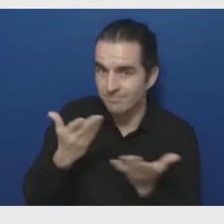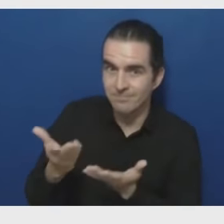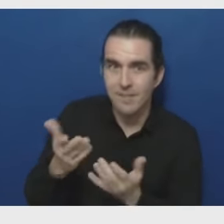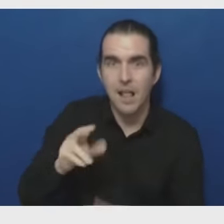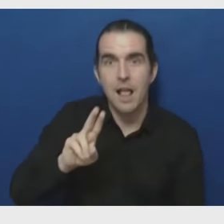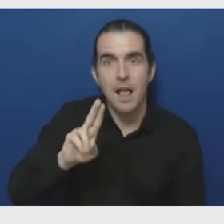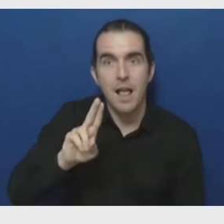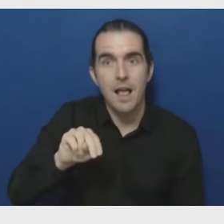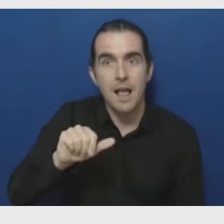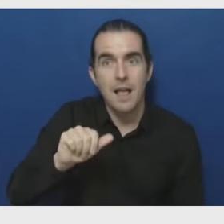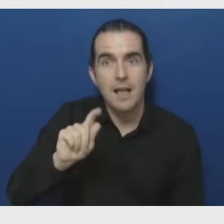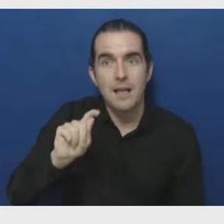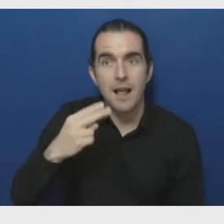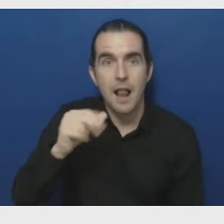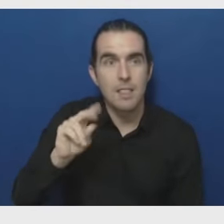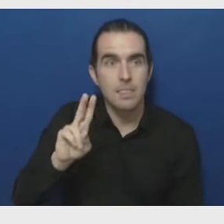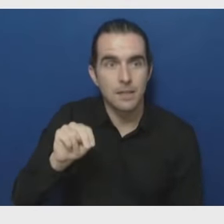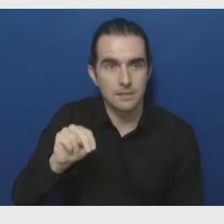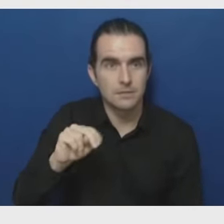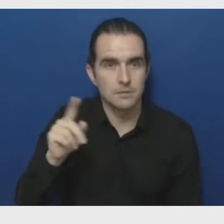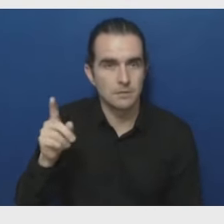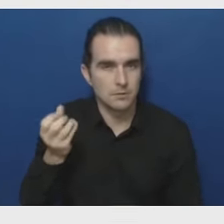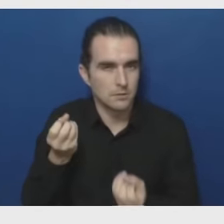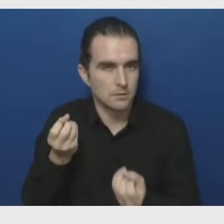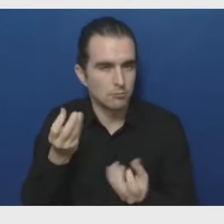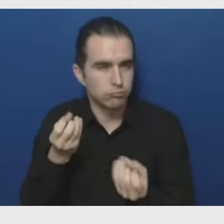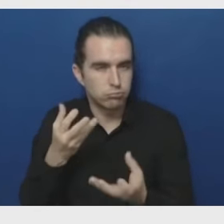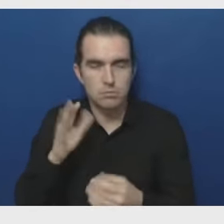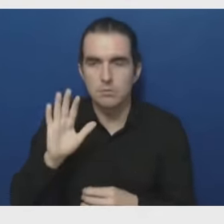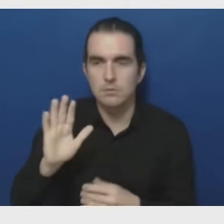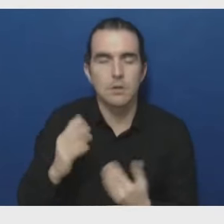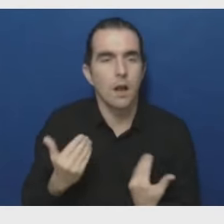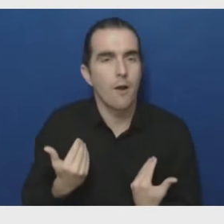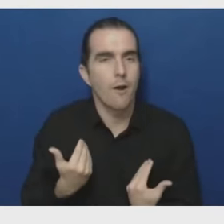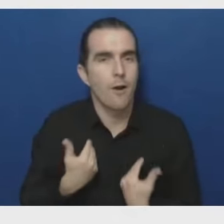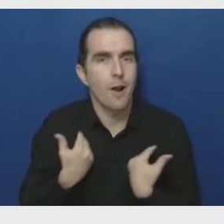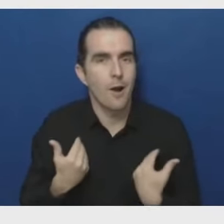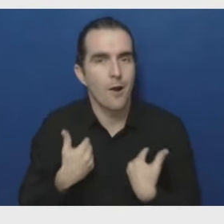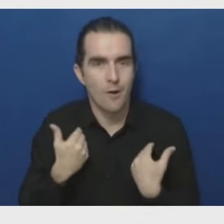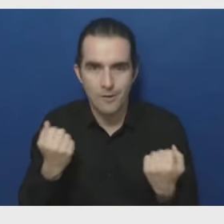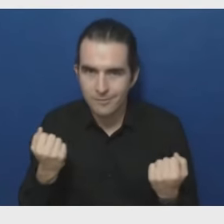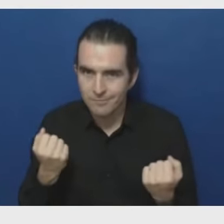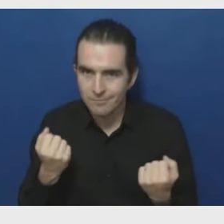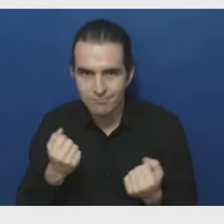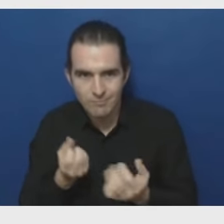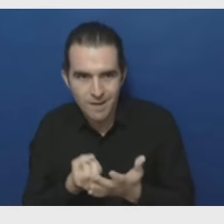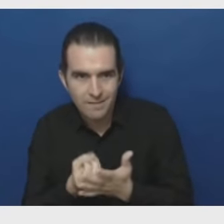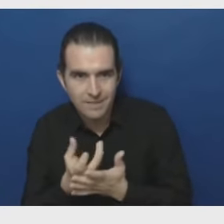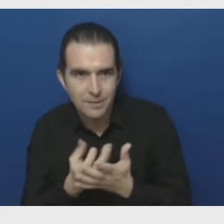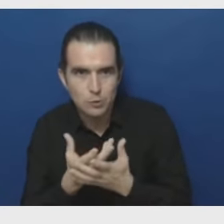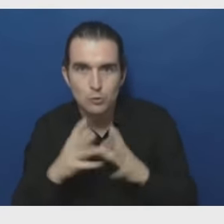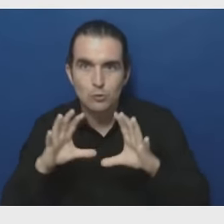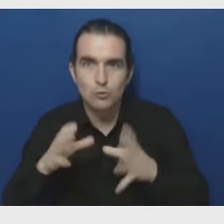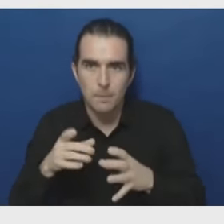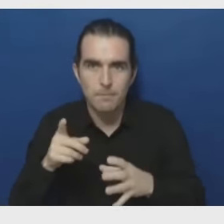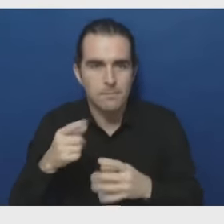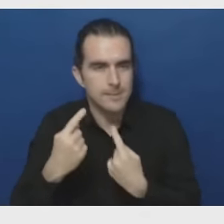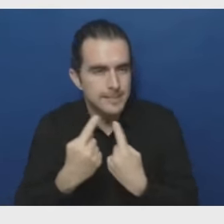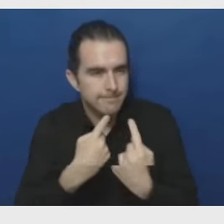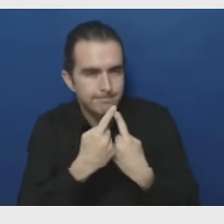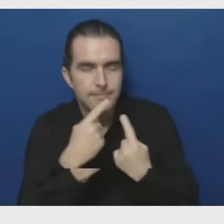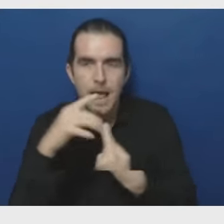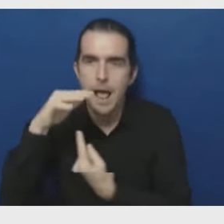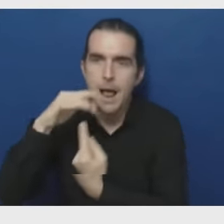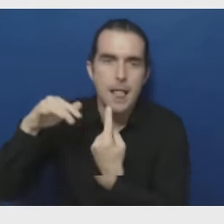been up to over the last year and a bit. And I think it's definitely been a strange year and a bit for the